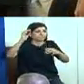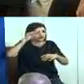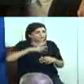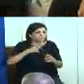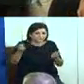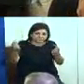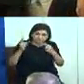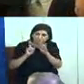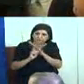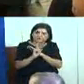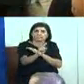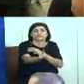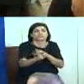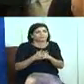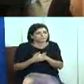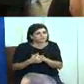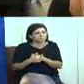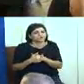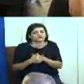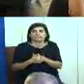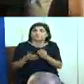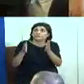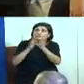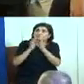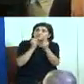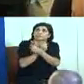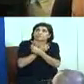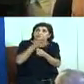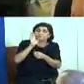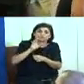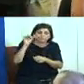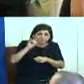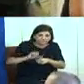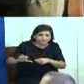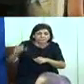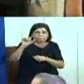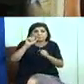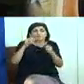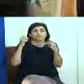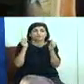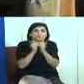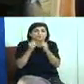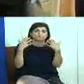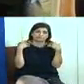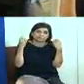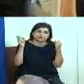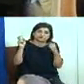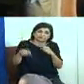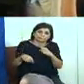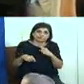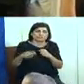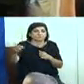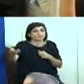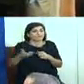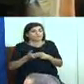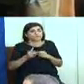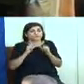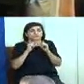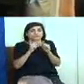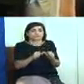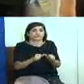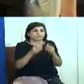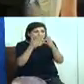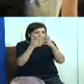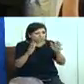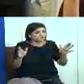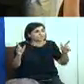forward. And I pray, loving God, that you anoint him with the strength that he needs. I invite you to continue to open his